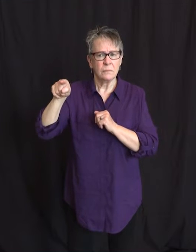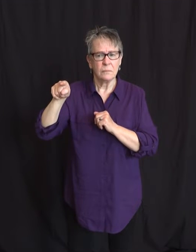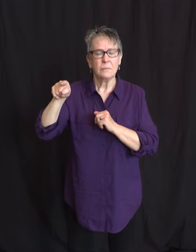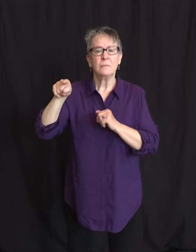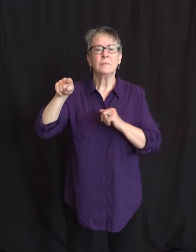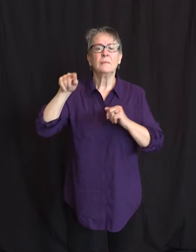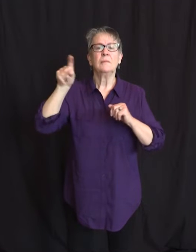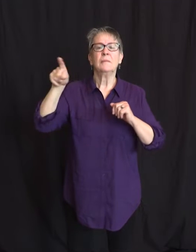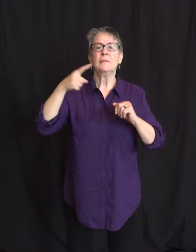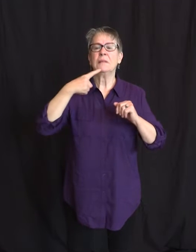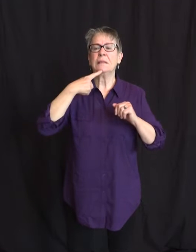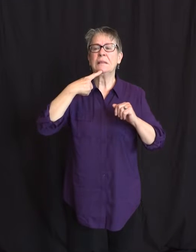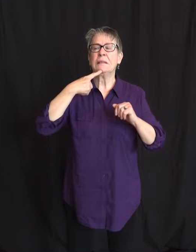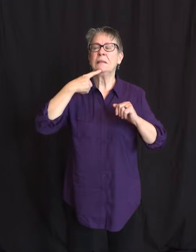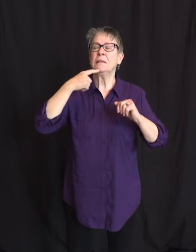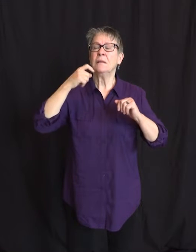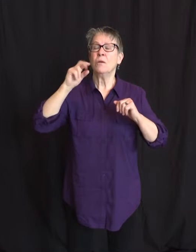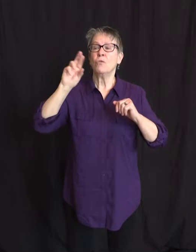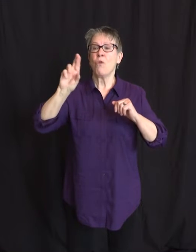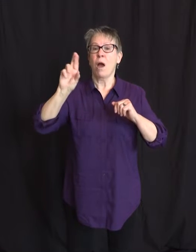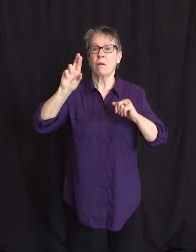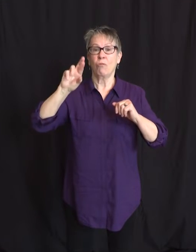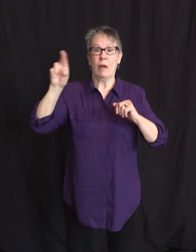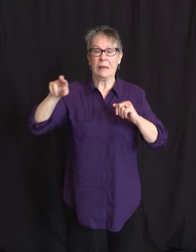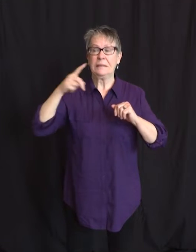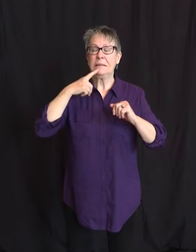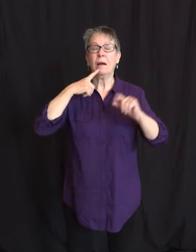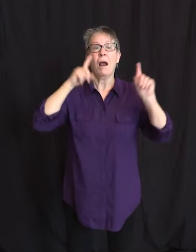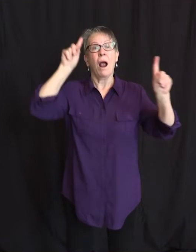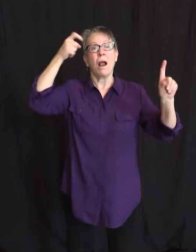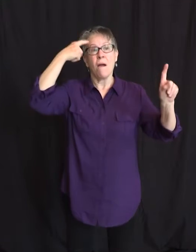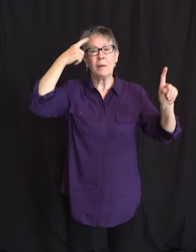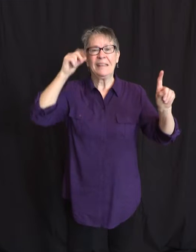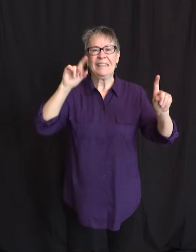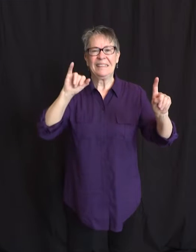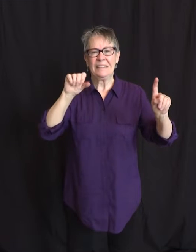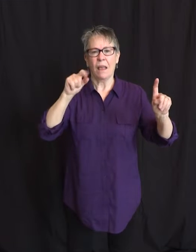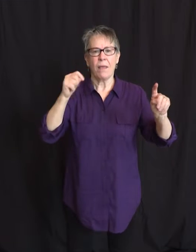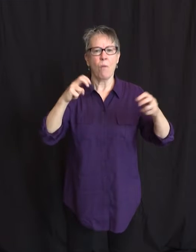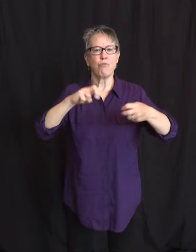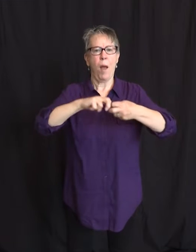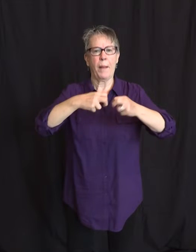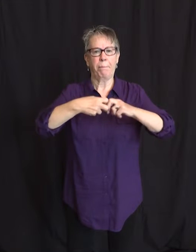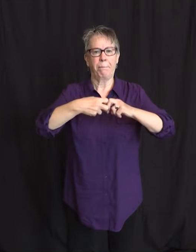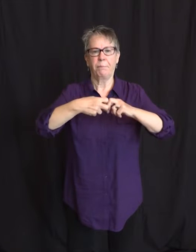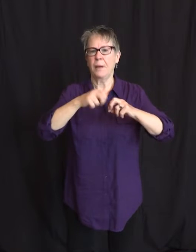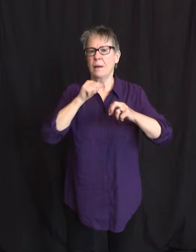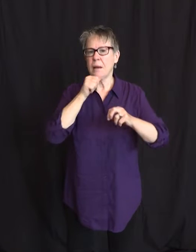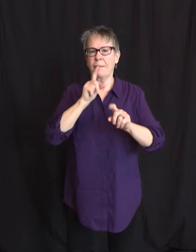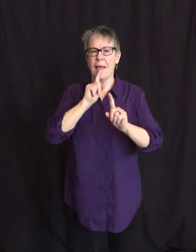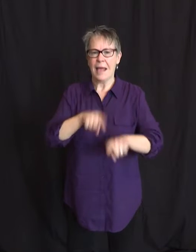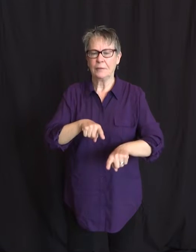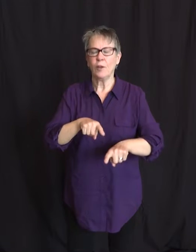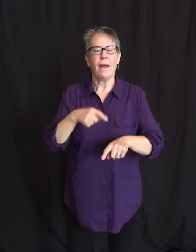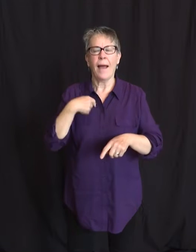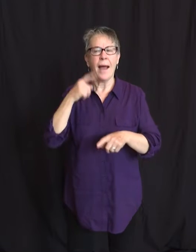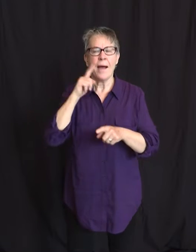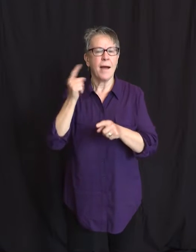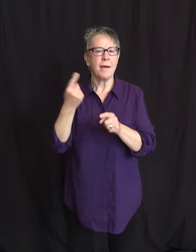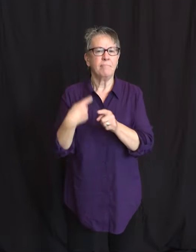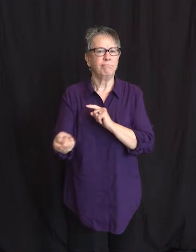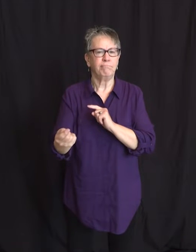more than ever before, and we're reminded in this awful tragedy of the role that's indispensable that government can